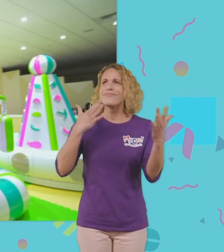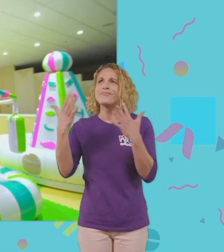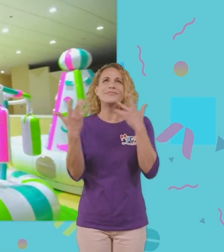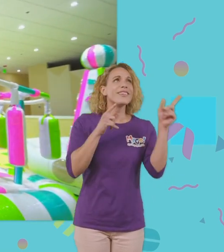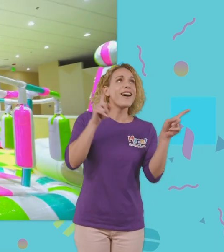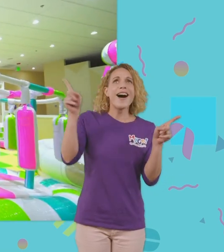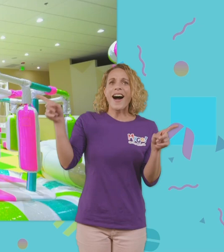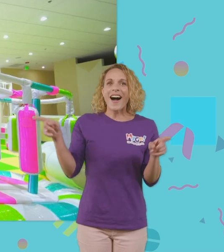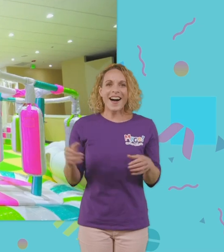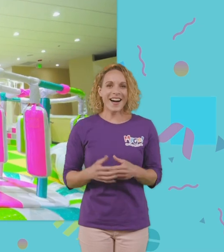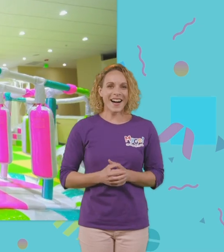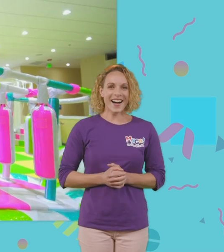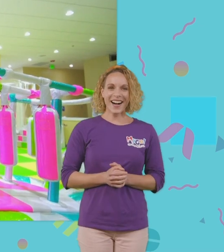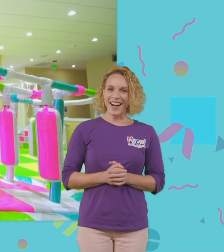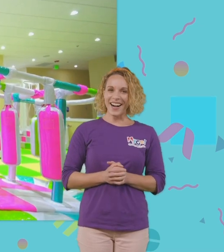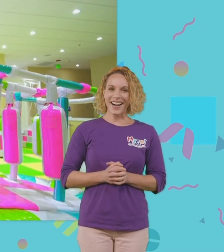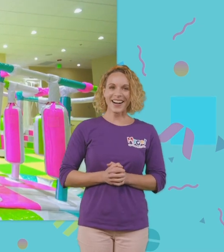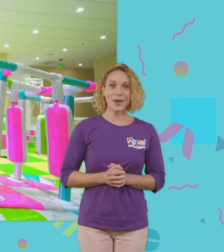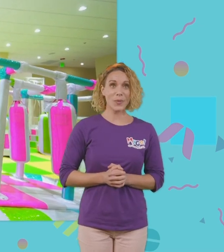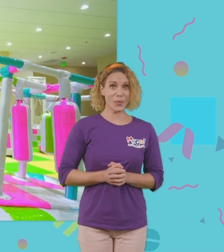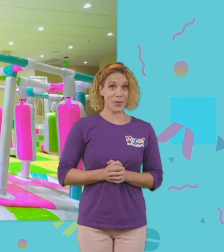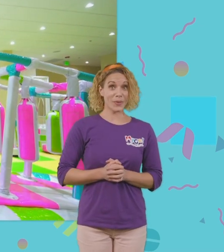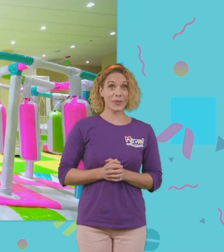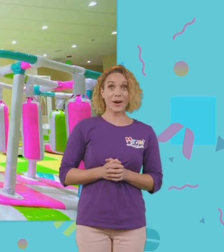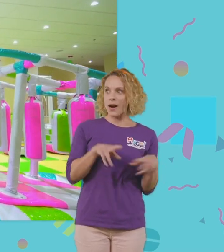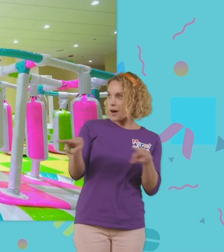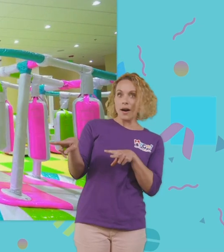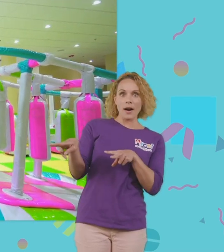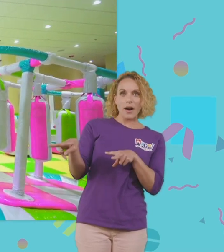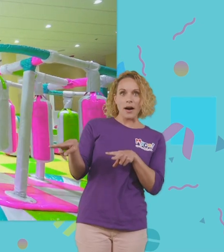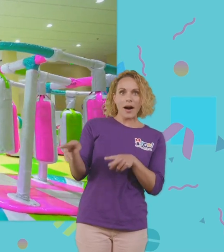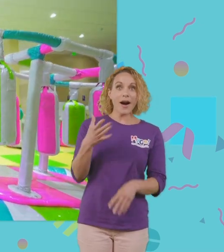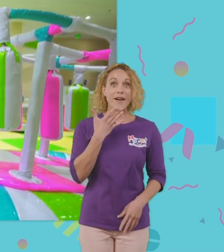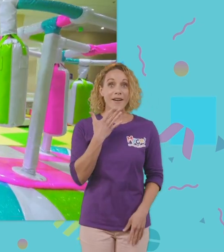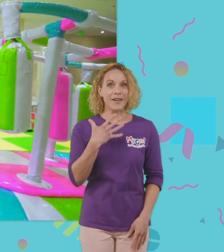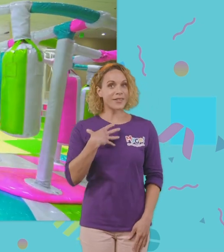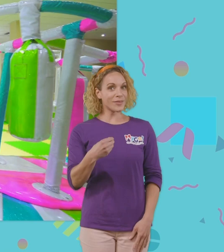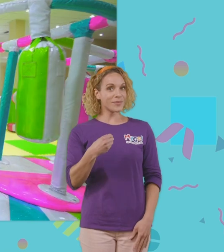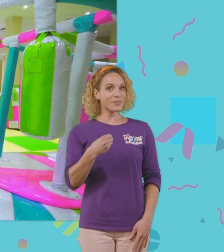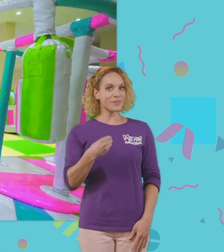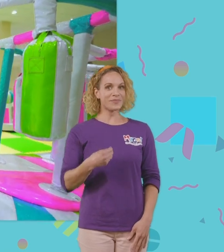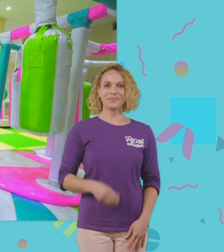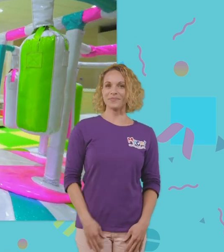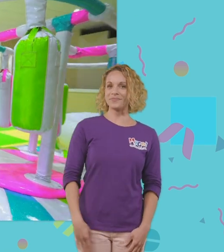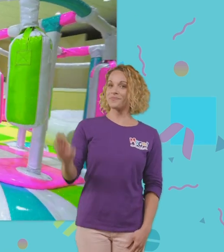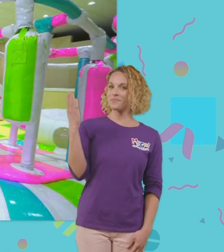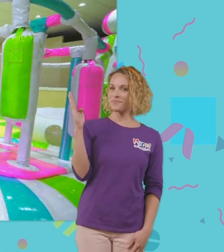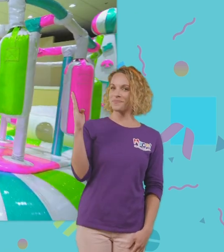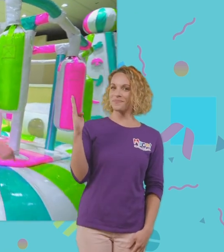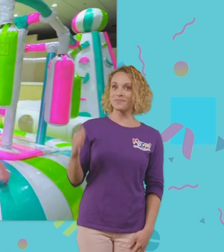Wow. Look at how colorful this place is. Woo! Look, it's the color